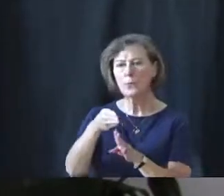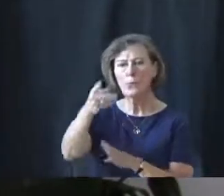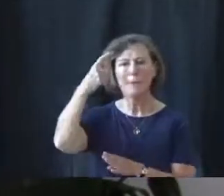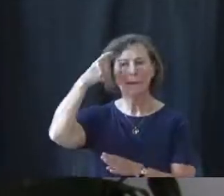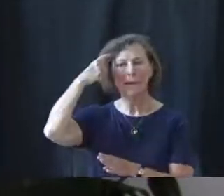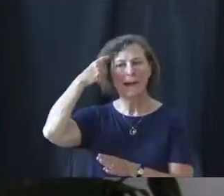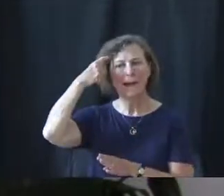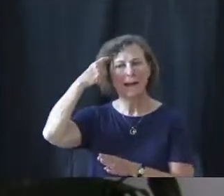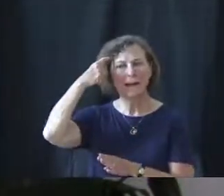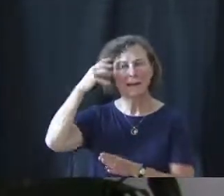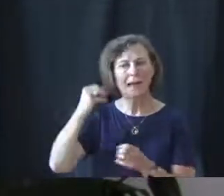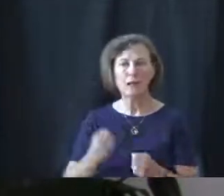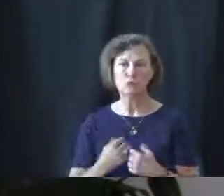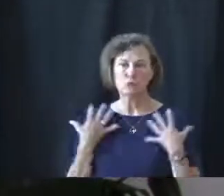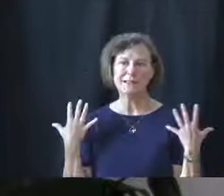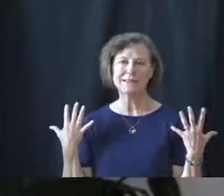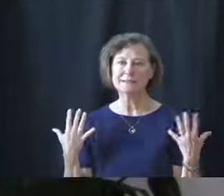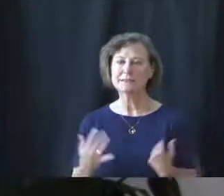mind and grace.